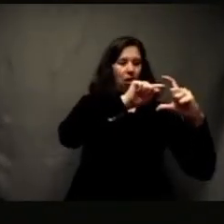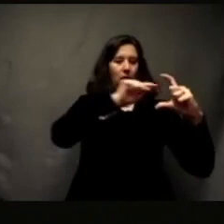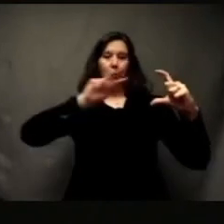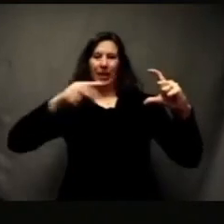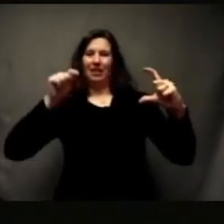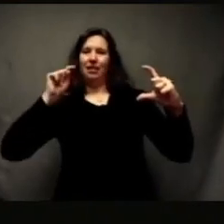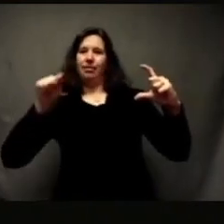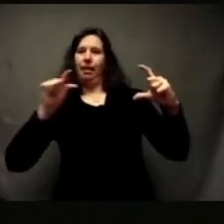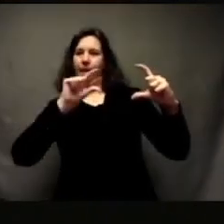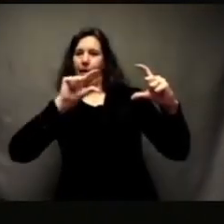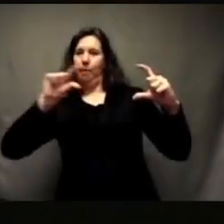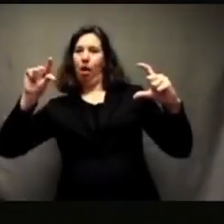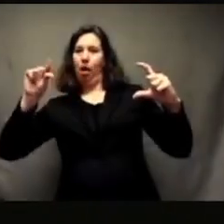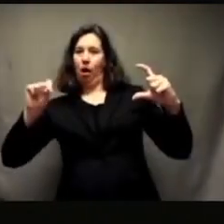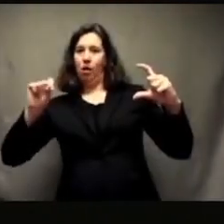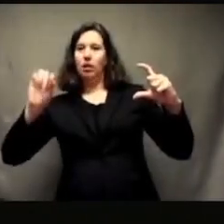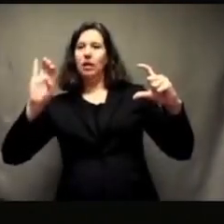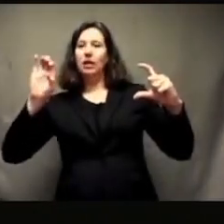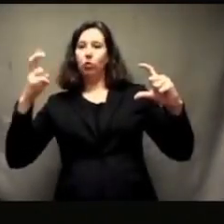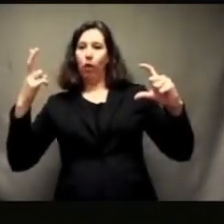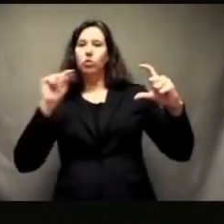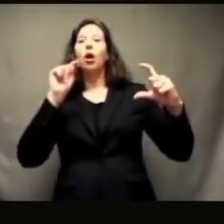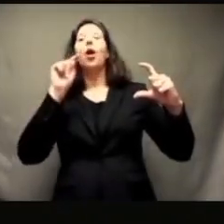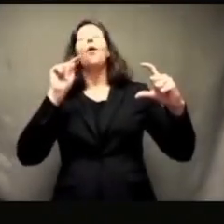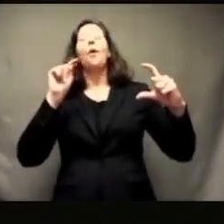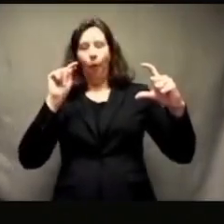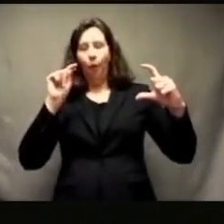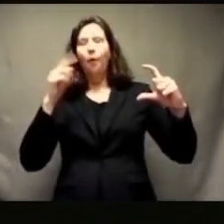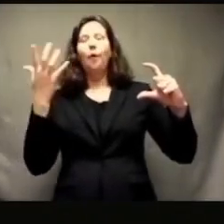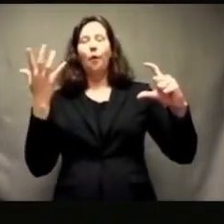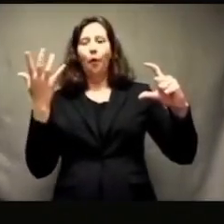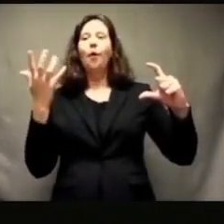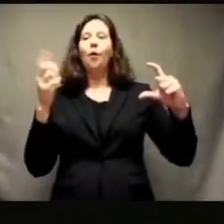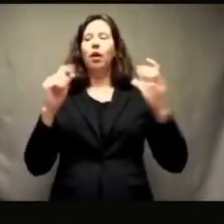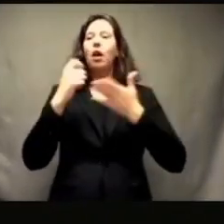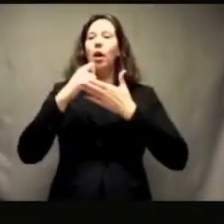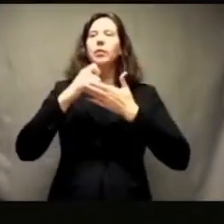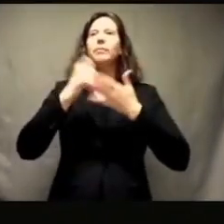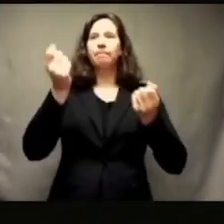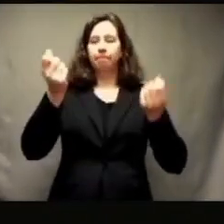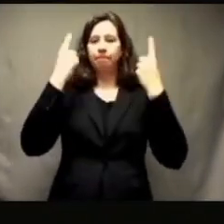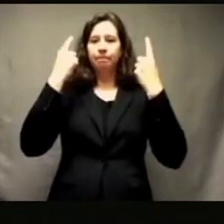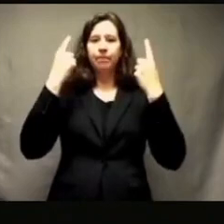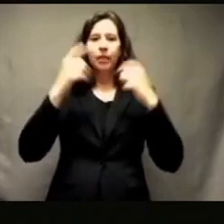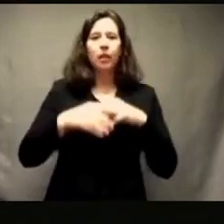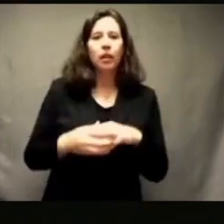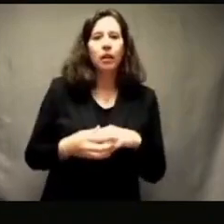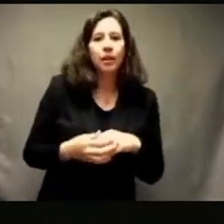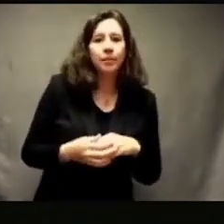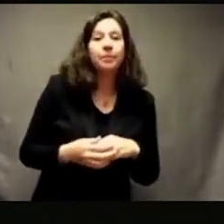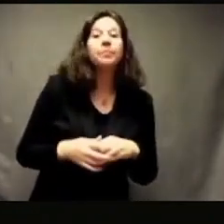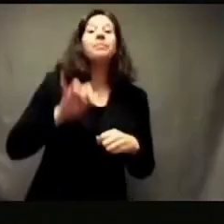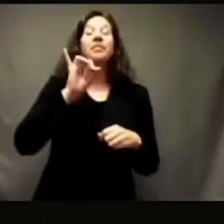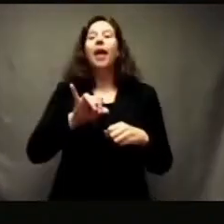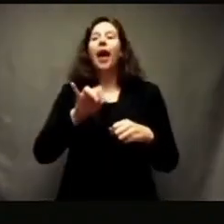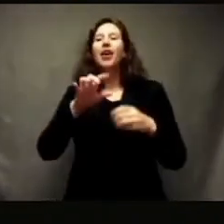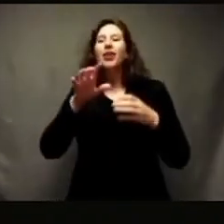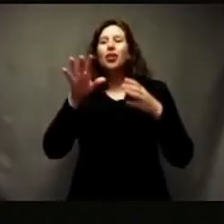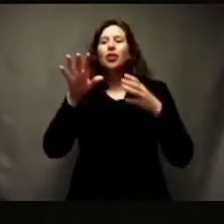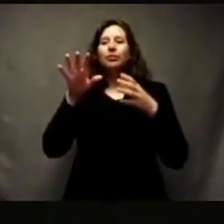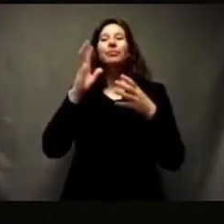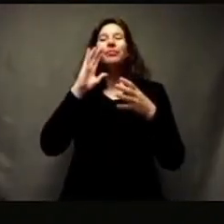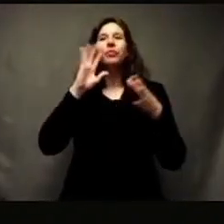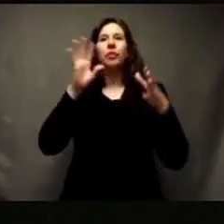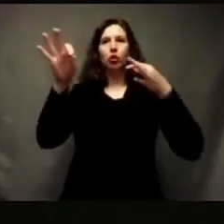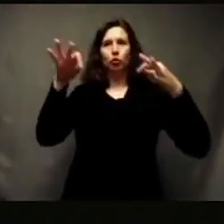new vocabulary and concepts. So going back to the example I just gave, pointing in direction 90 degrees is